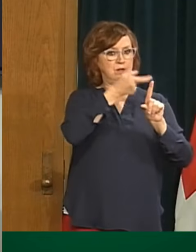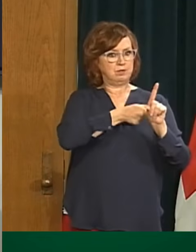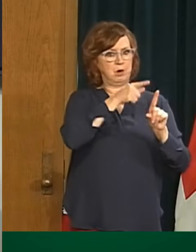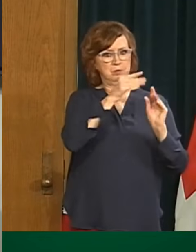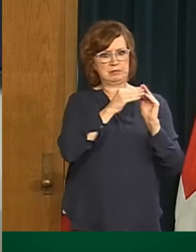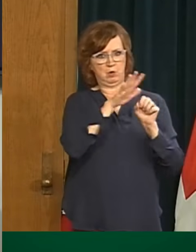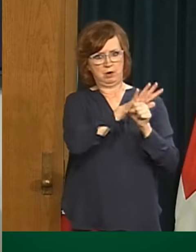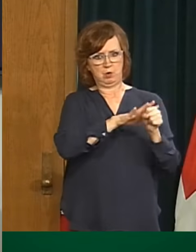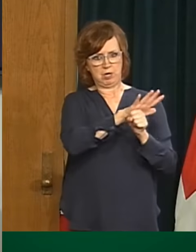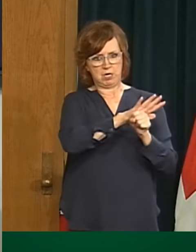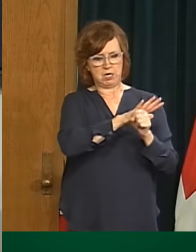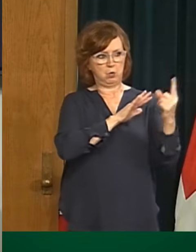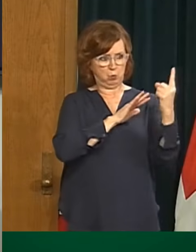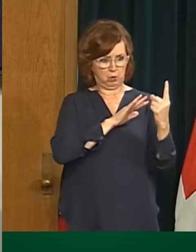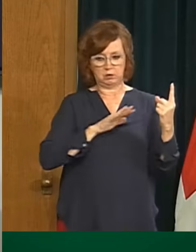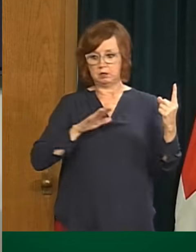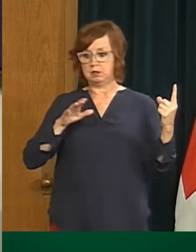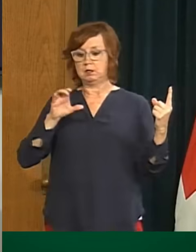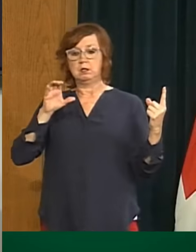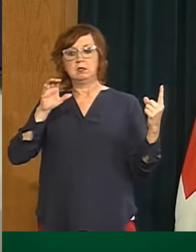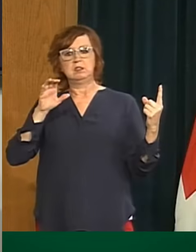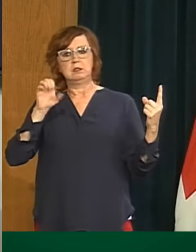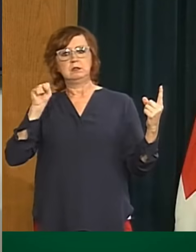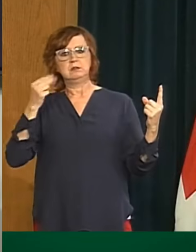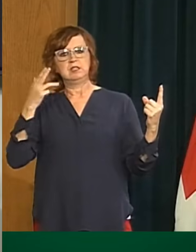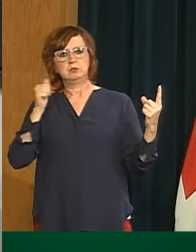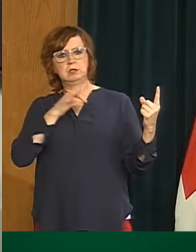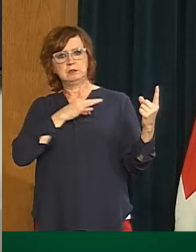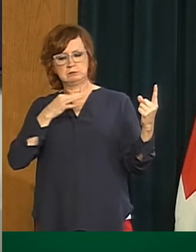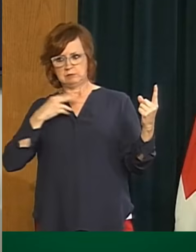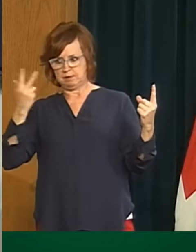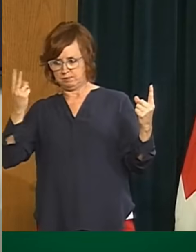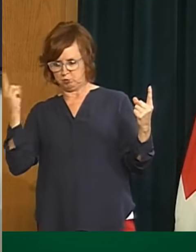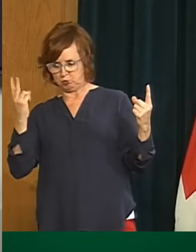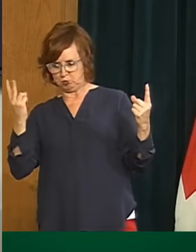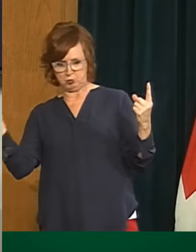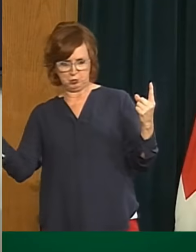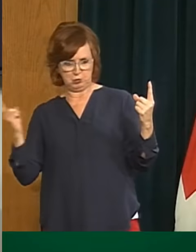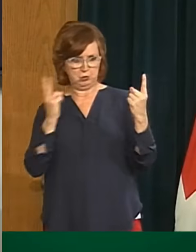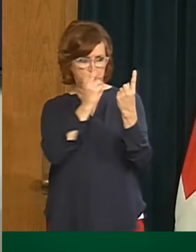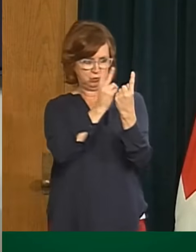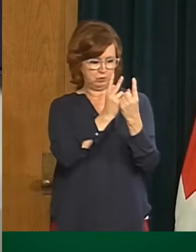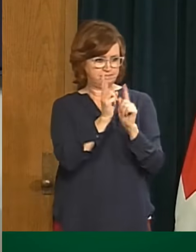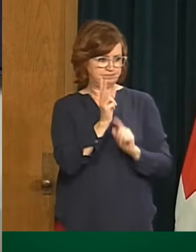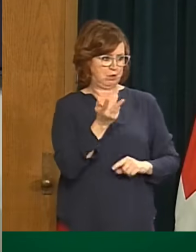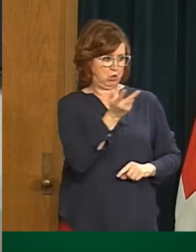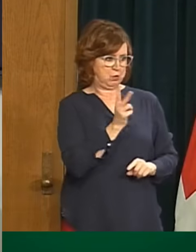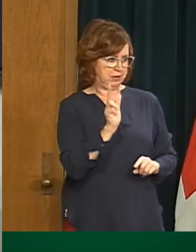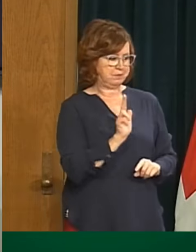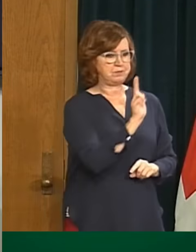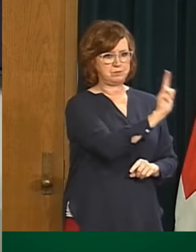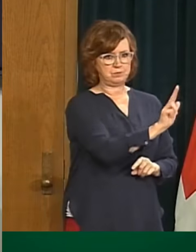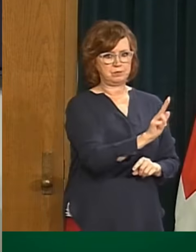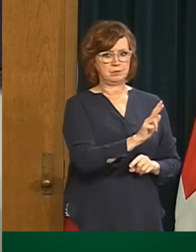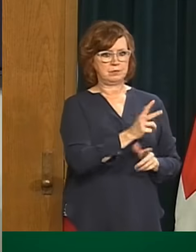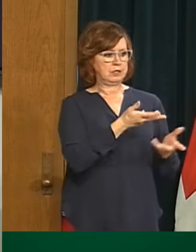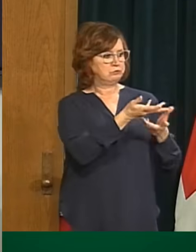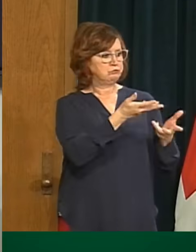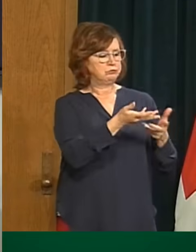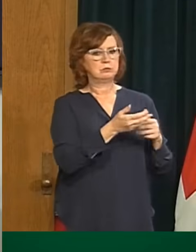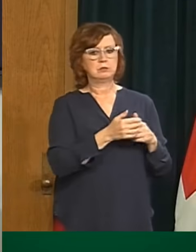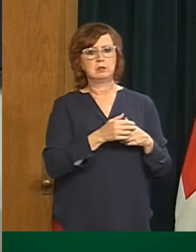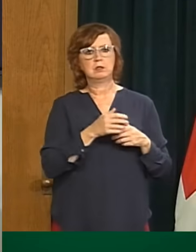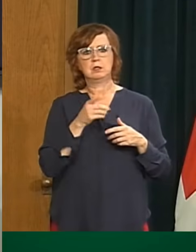that if we come up against language barriers that we can't overcome, we can bring in translators. As you probably have already heard, we